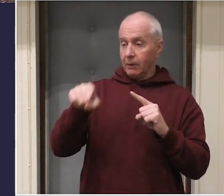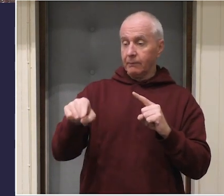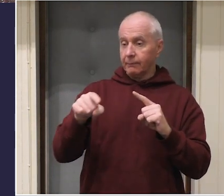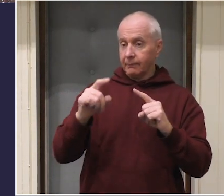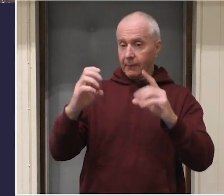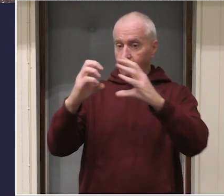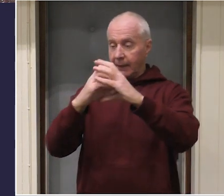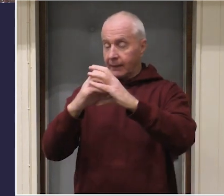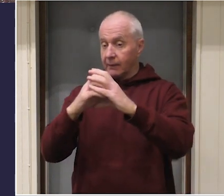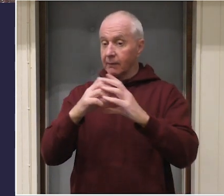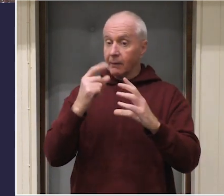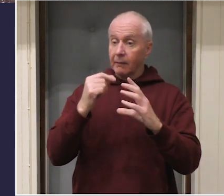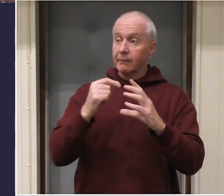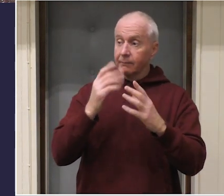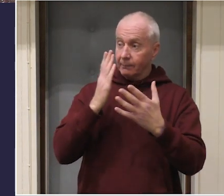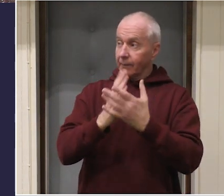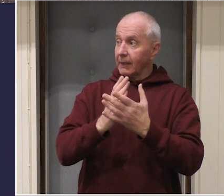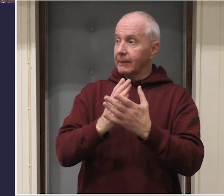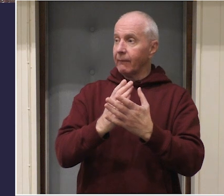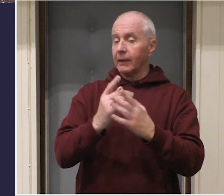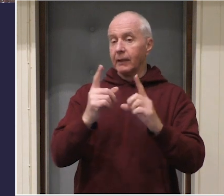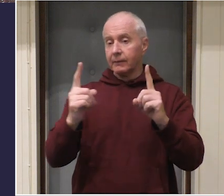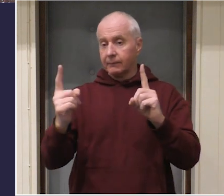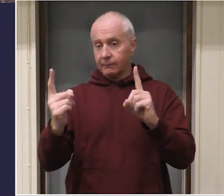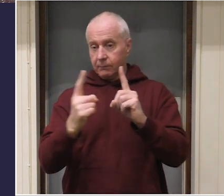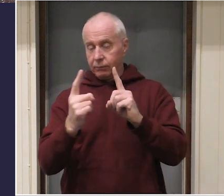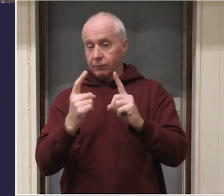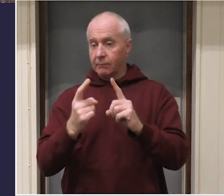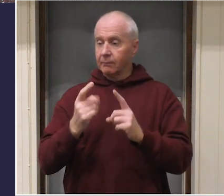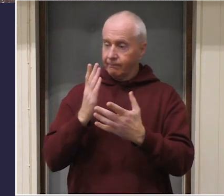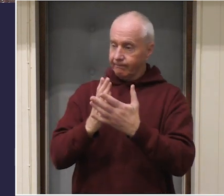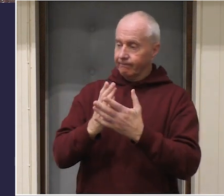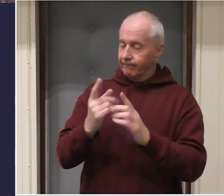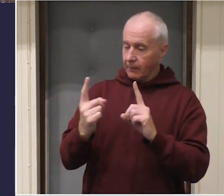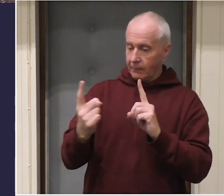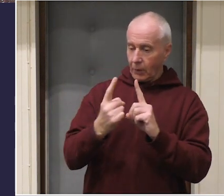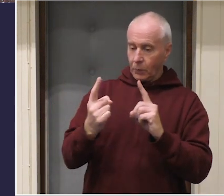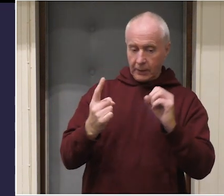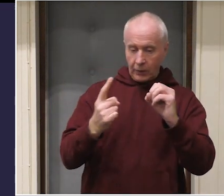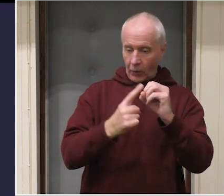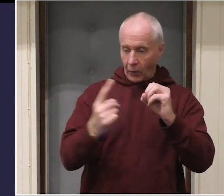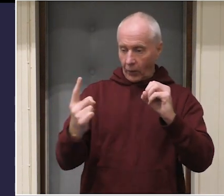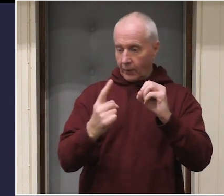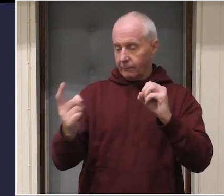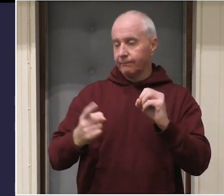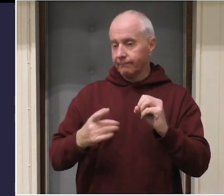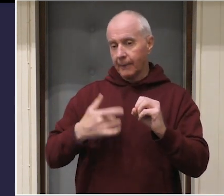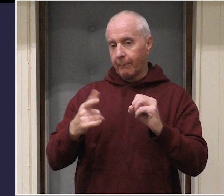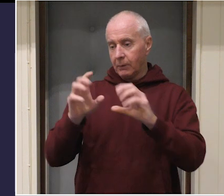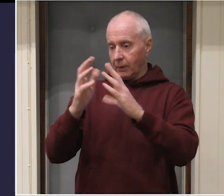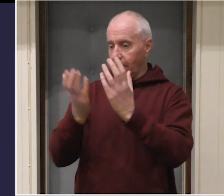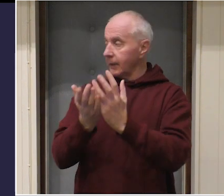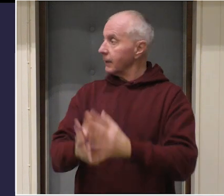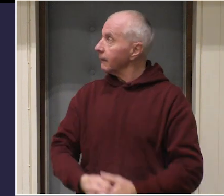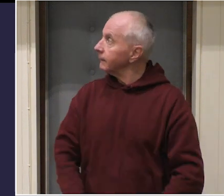planet, probably the closest habitable. Oh, therefore definitely also the closest habitable planet. Okay, let's go to another one then.